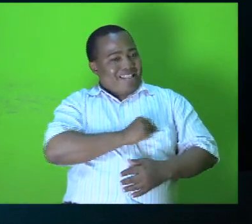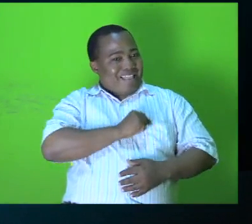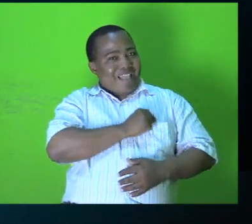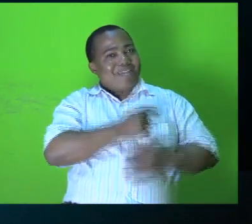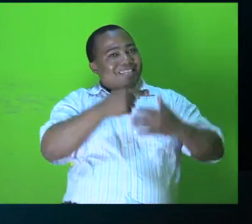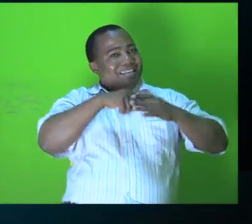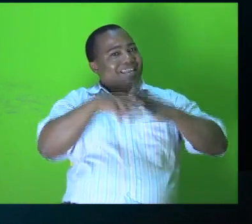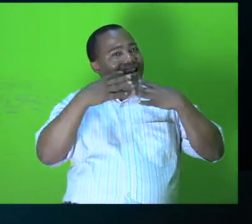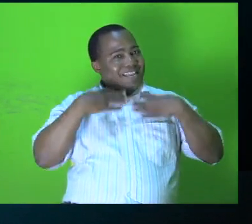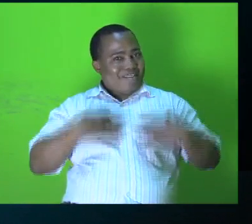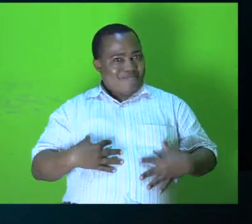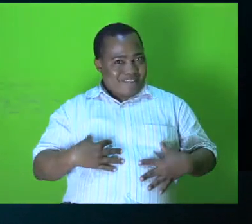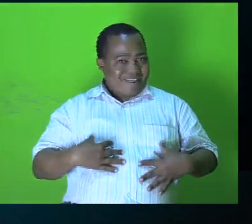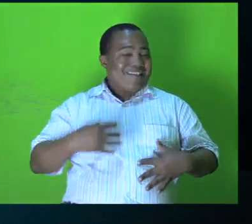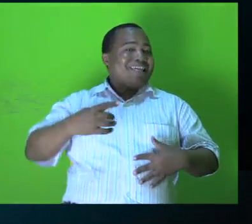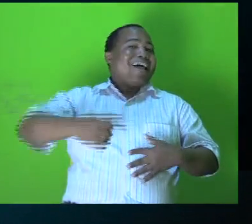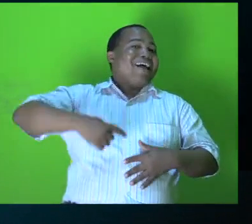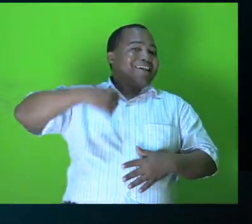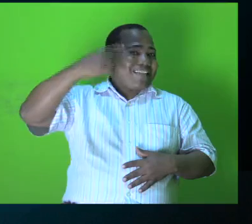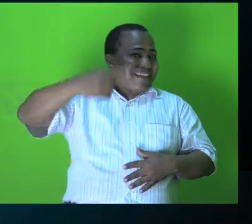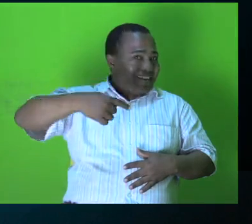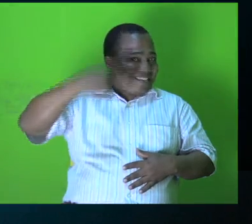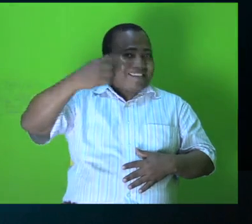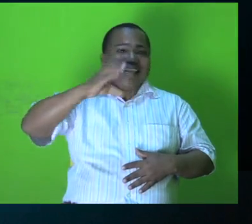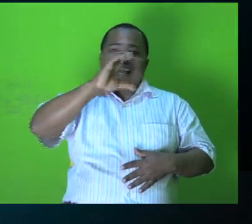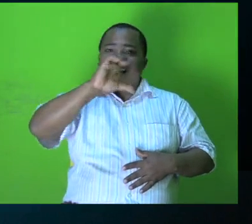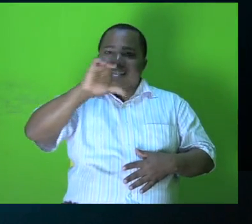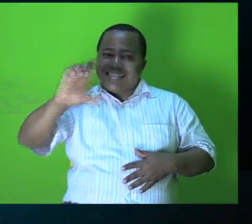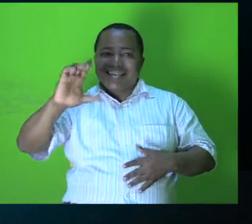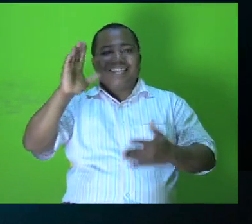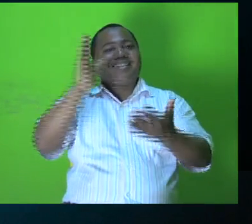and undergoing cell division,